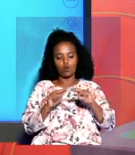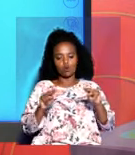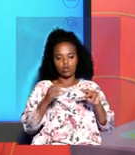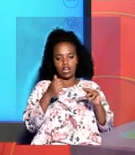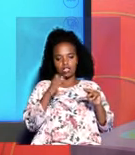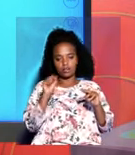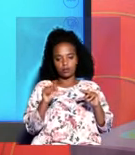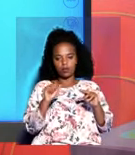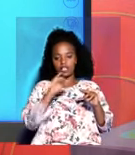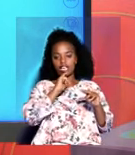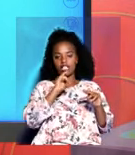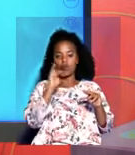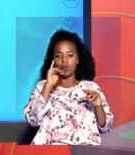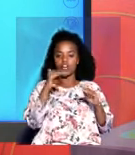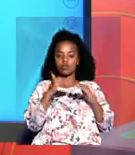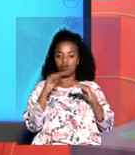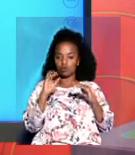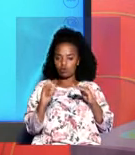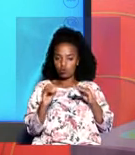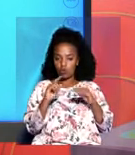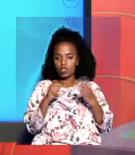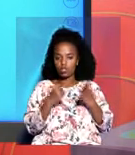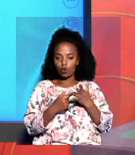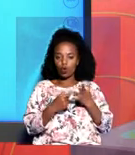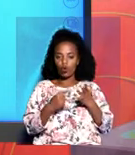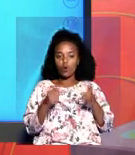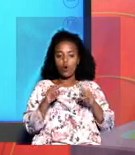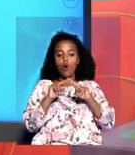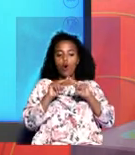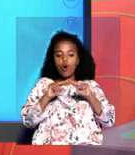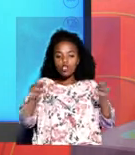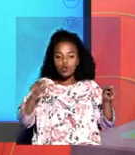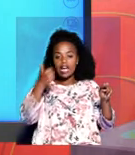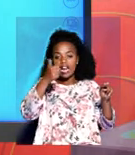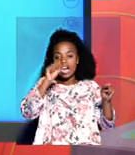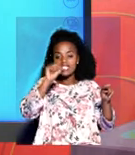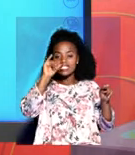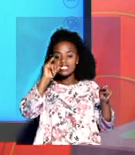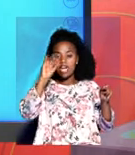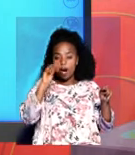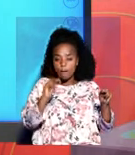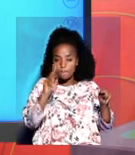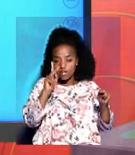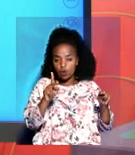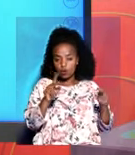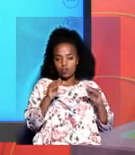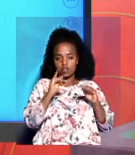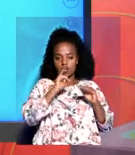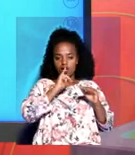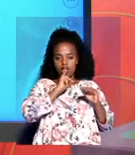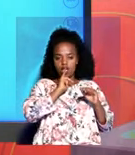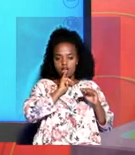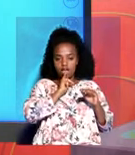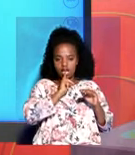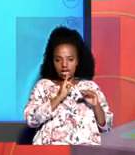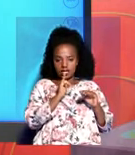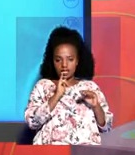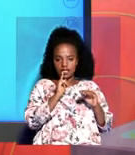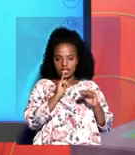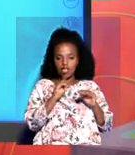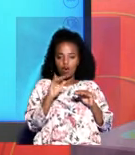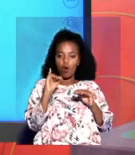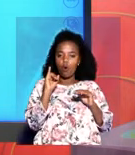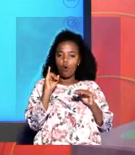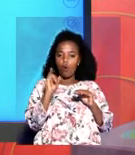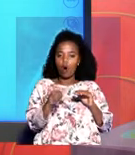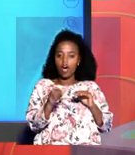this, y is equal to 0. Therefore, the horizontal asymptote for this is this,